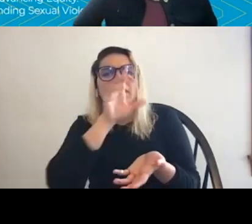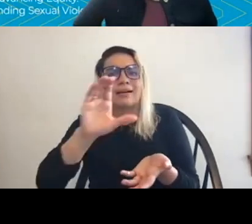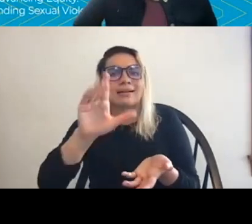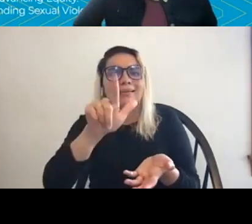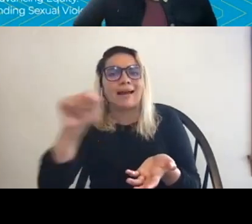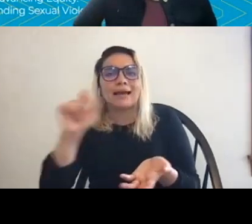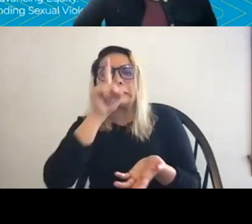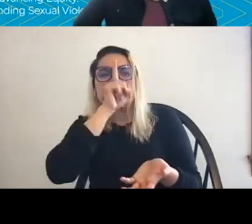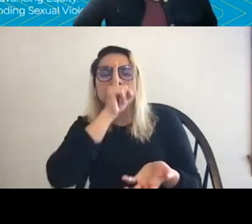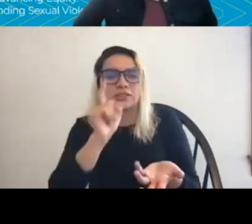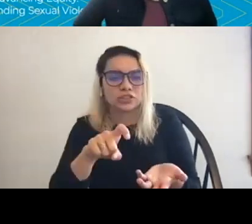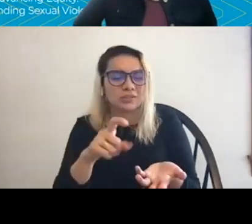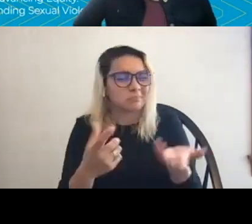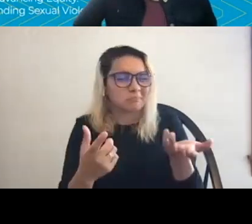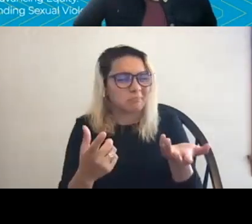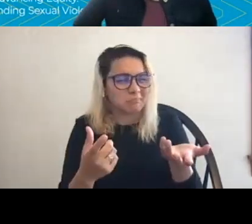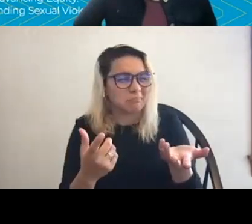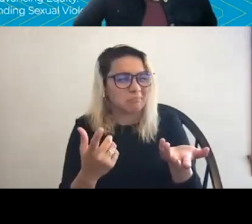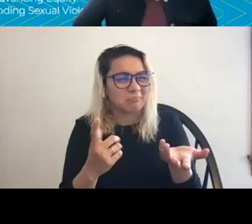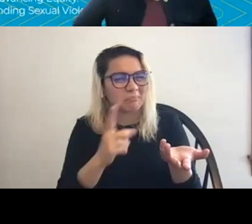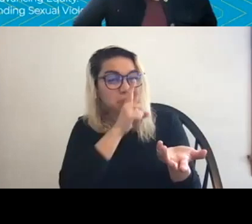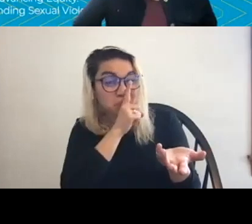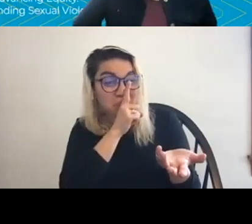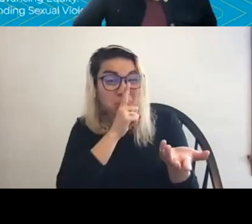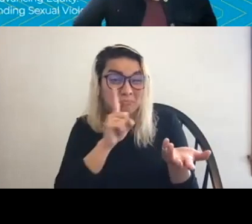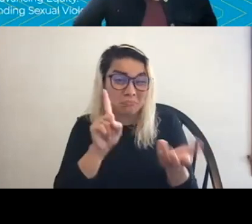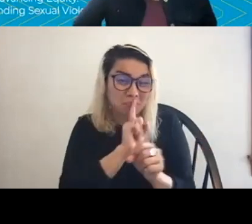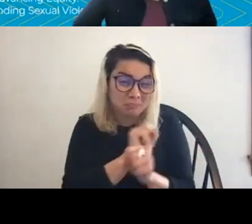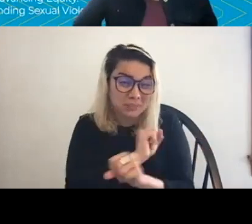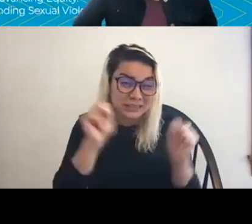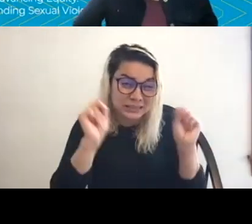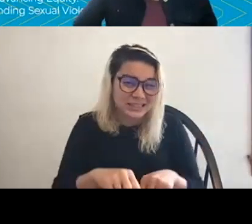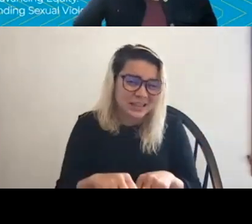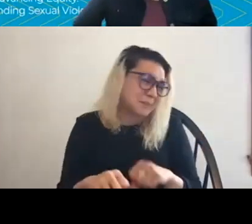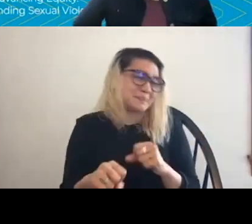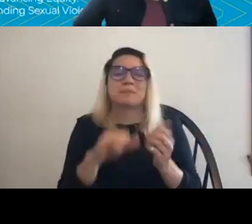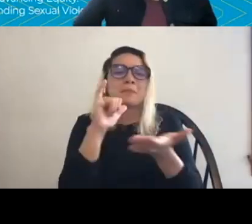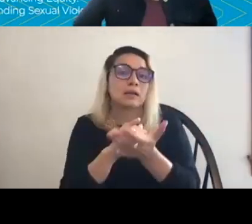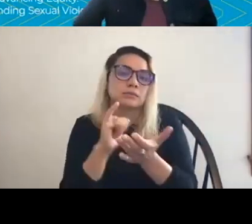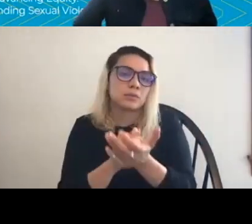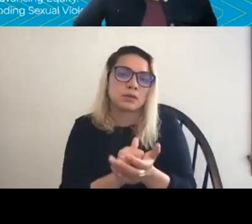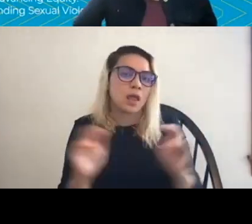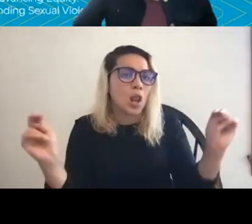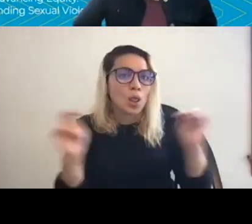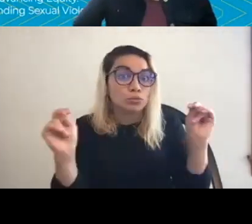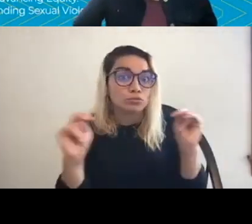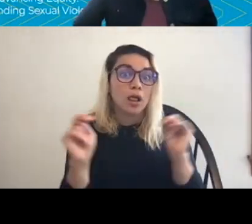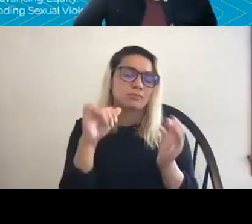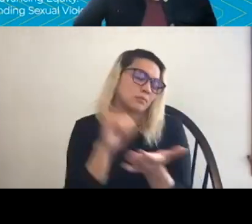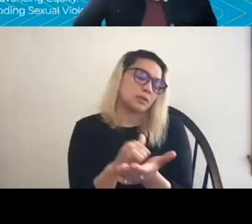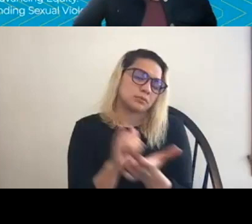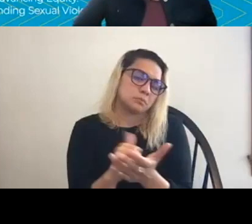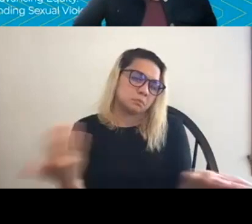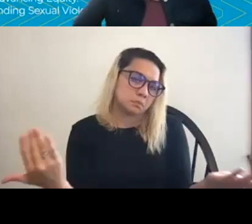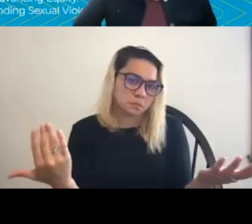actually real. And the ability to be neutral on any of that is a delusion that sometimes